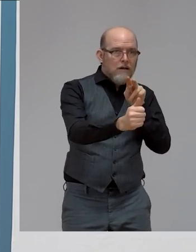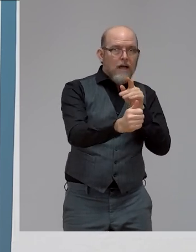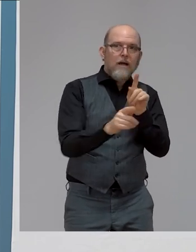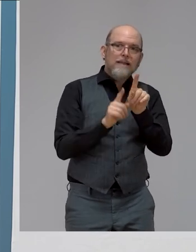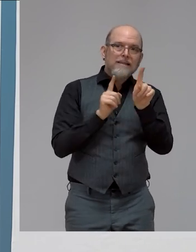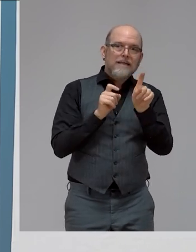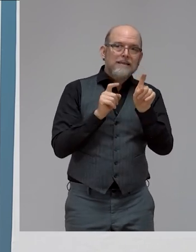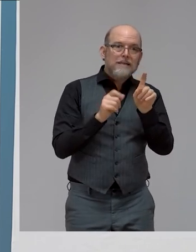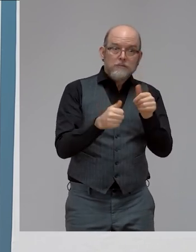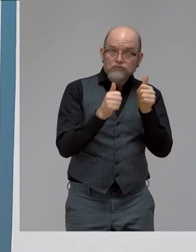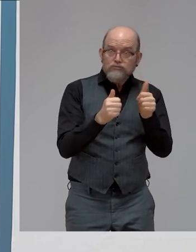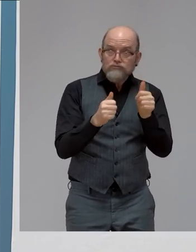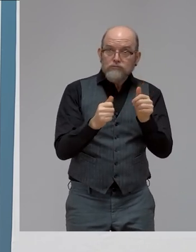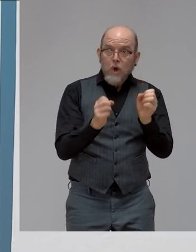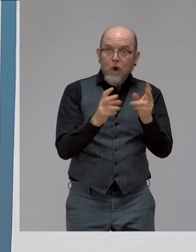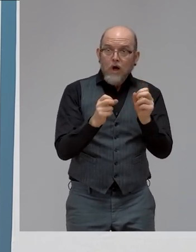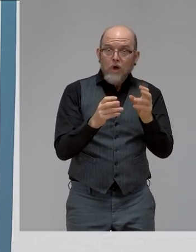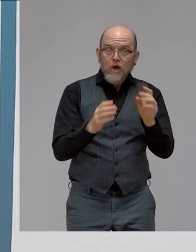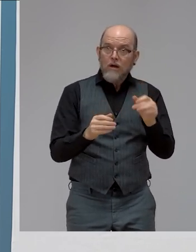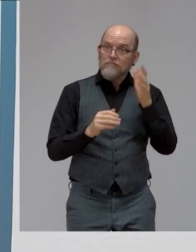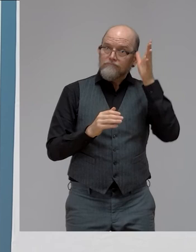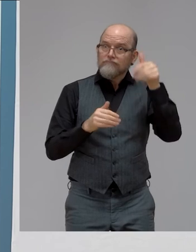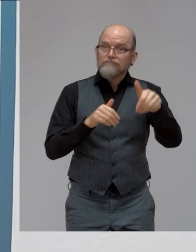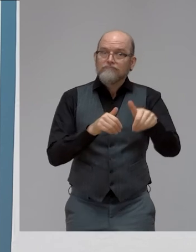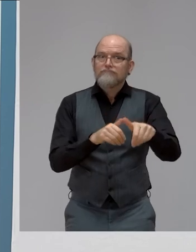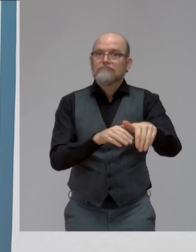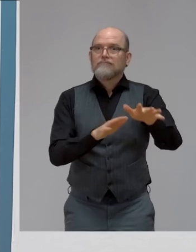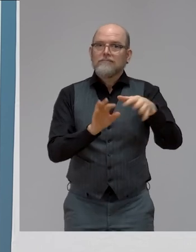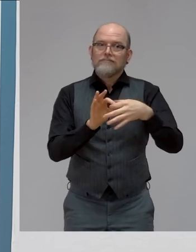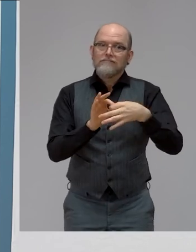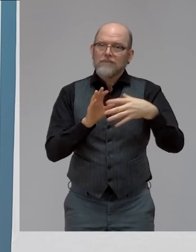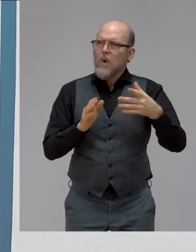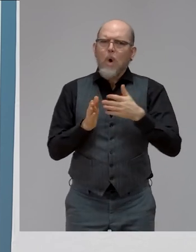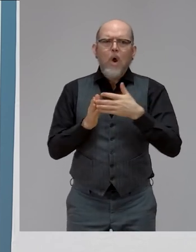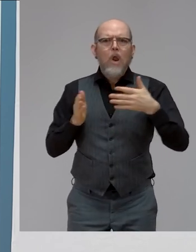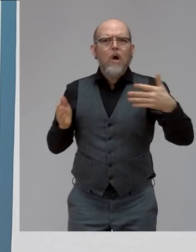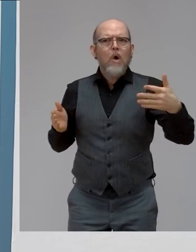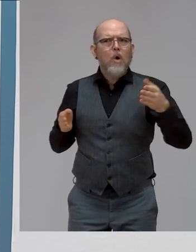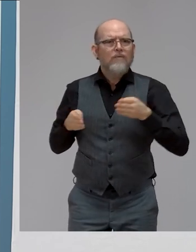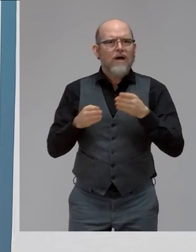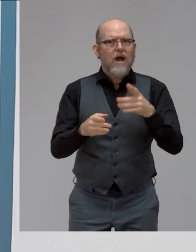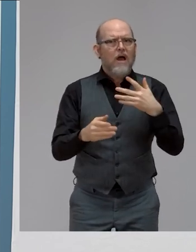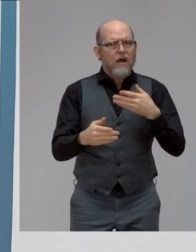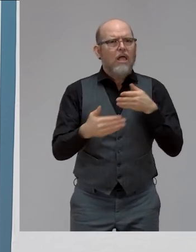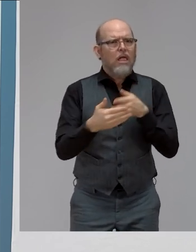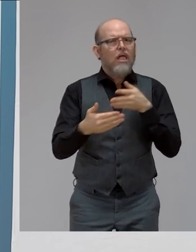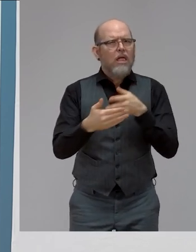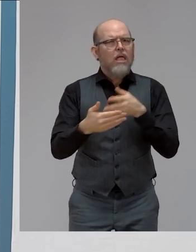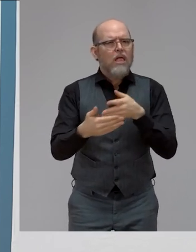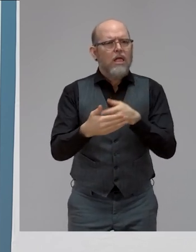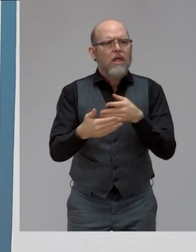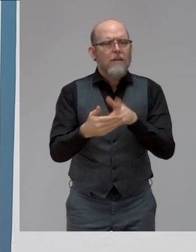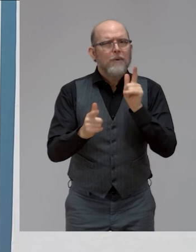Since the ways are long and there are many obstacles, it often takes a long time before a blind